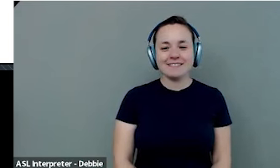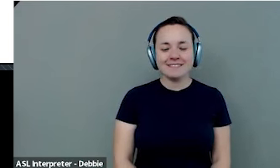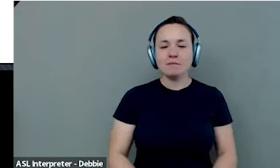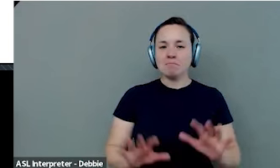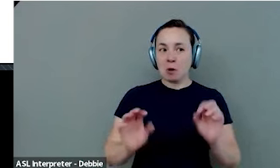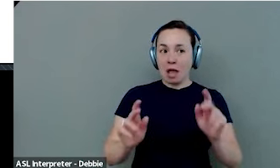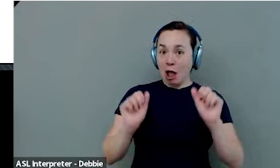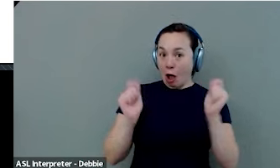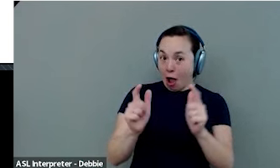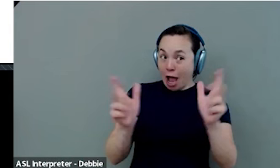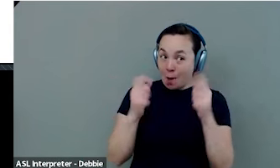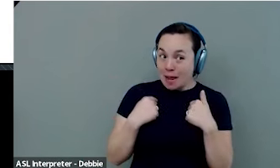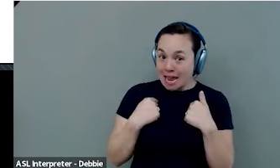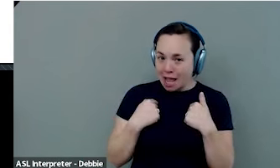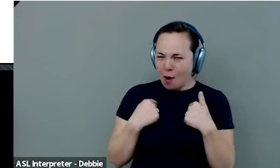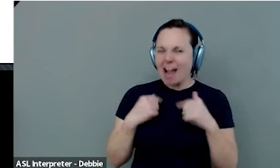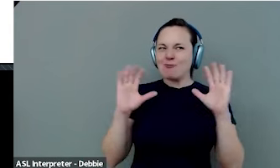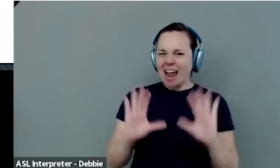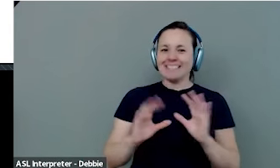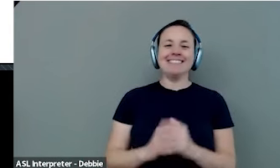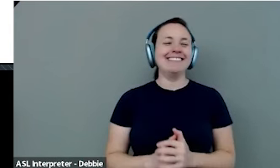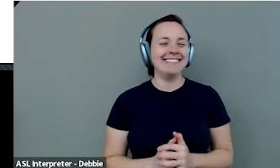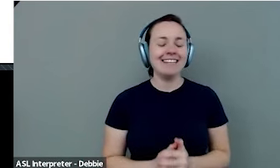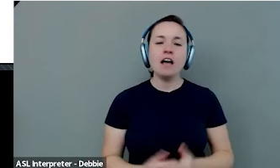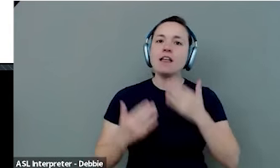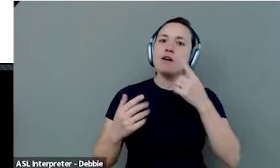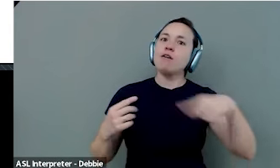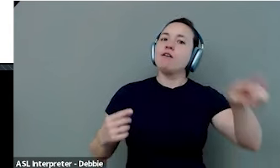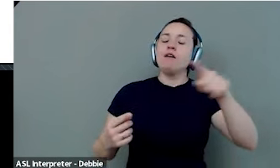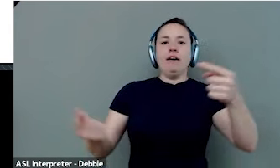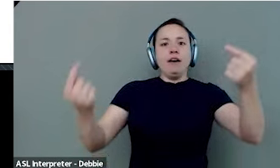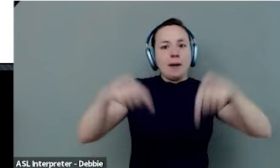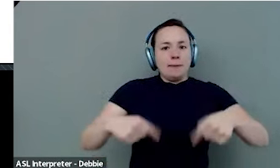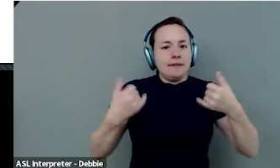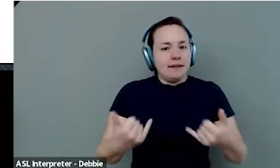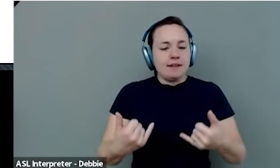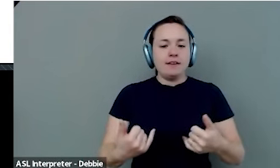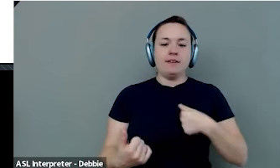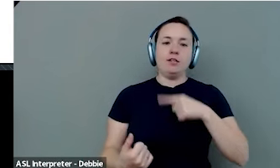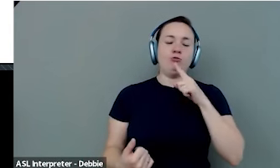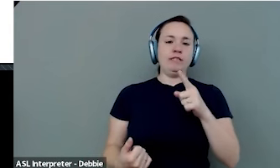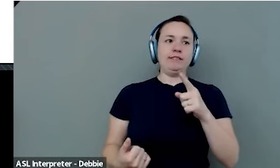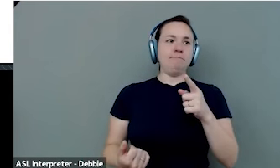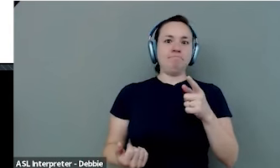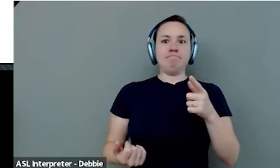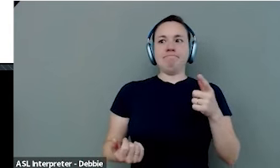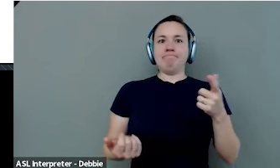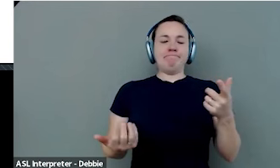Okay, can everyone hear me? Okay, great. Thank you all for being here today. I'm really just here